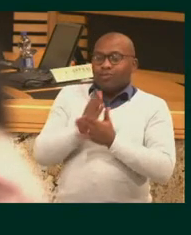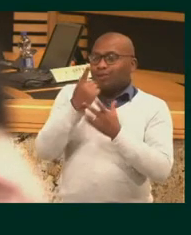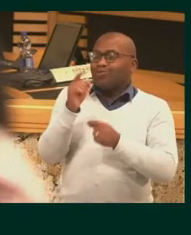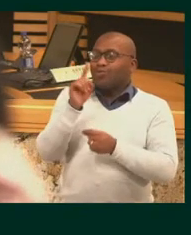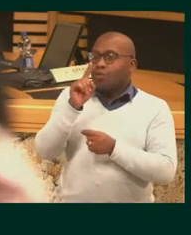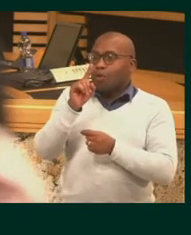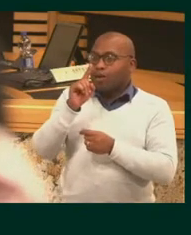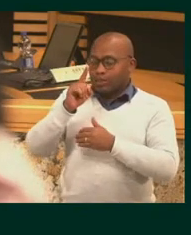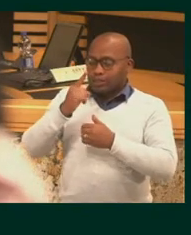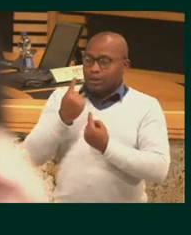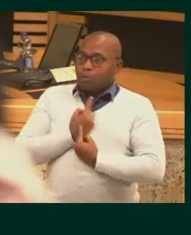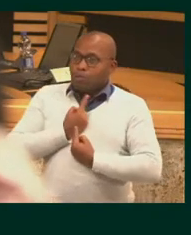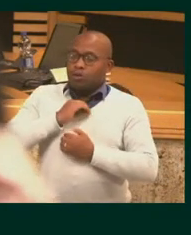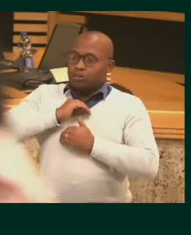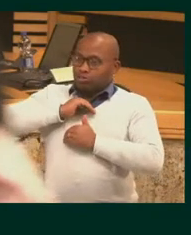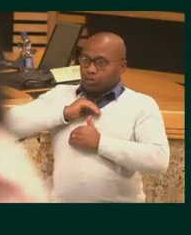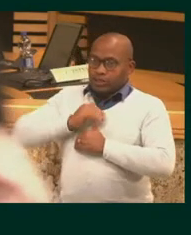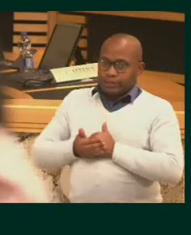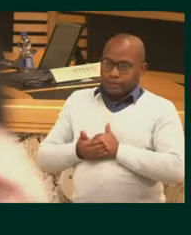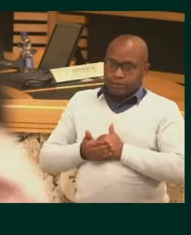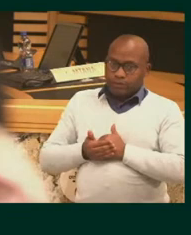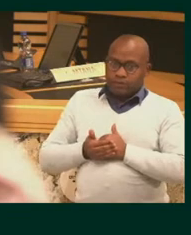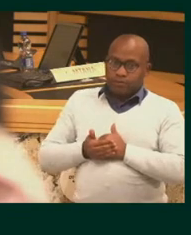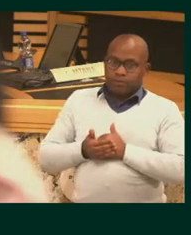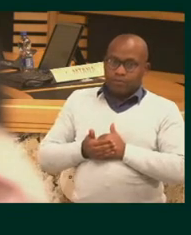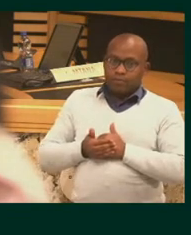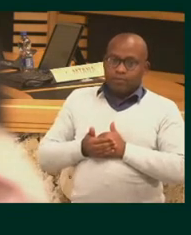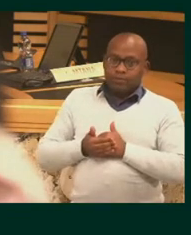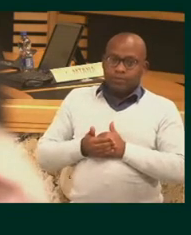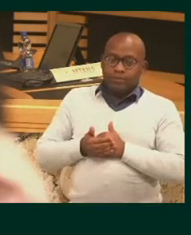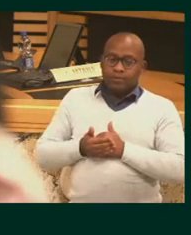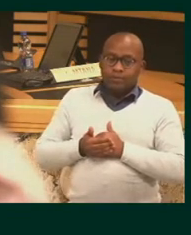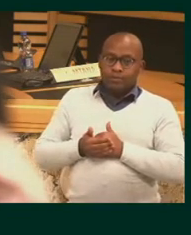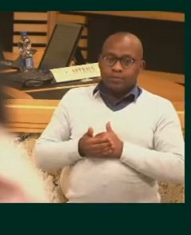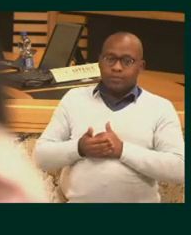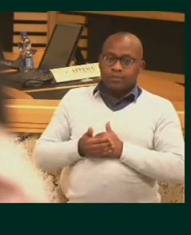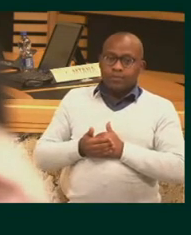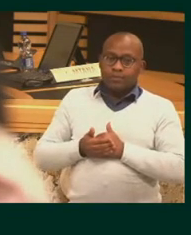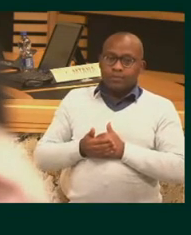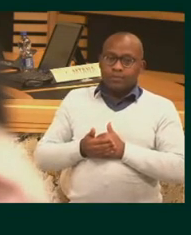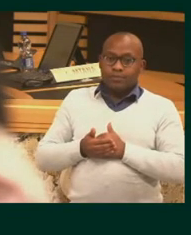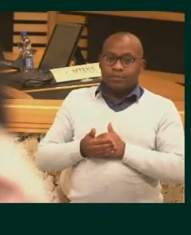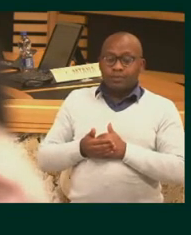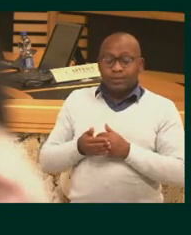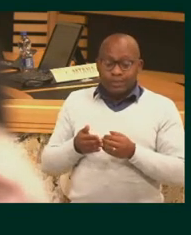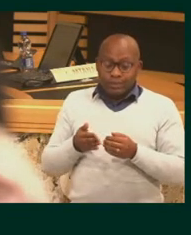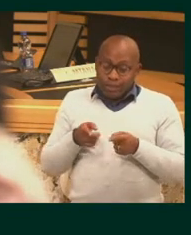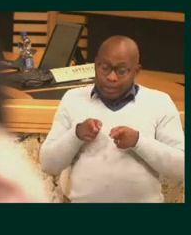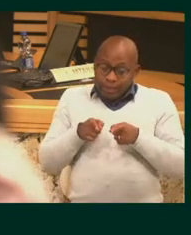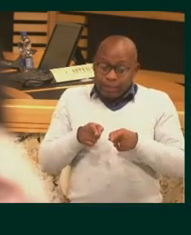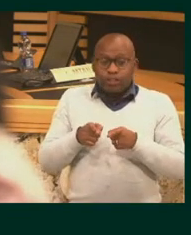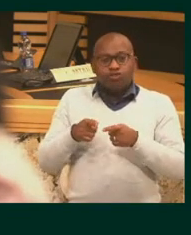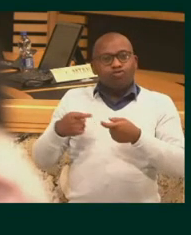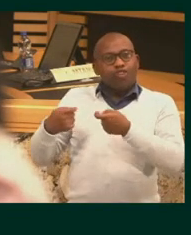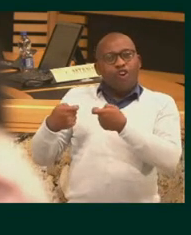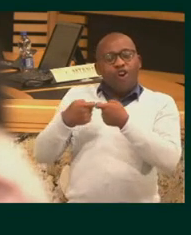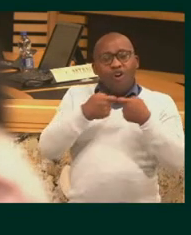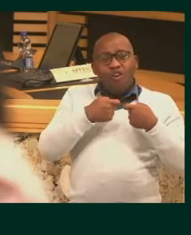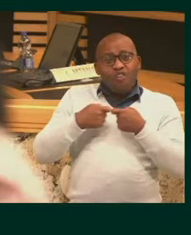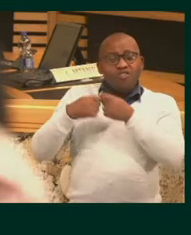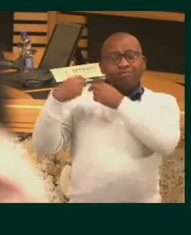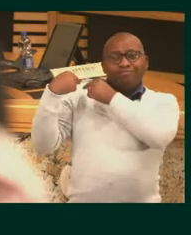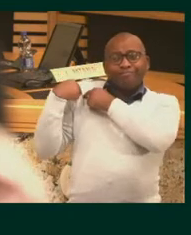emphasize that the responsibility of for the violence and suffering in this conflict land squarely on the